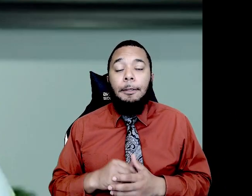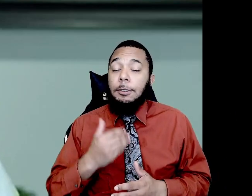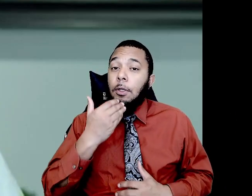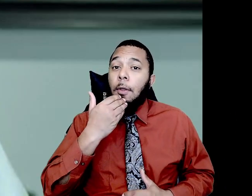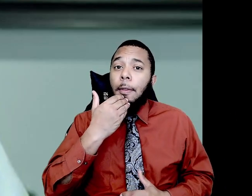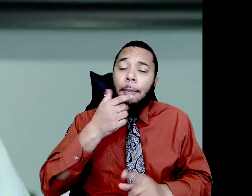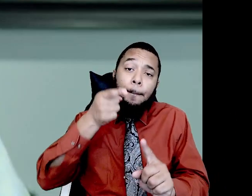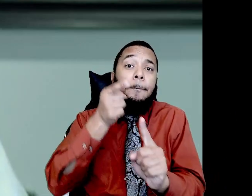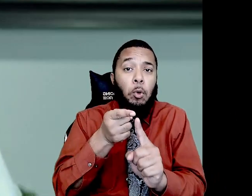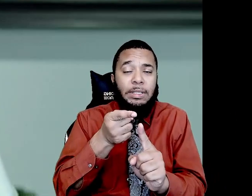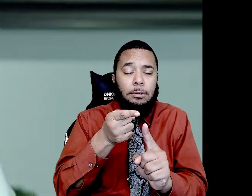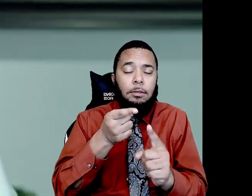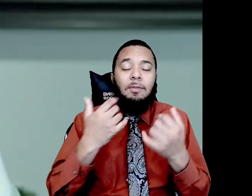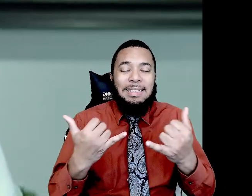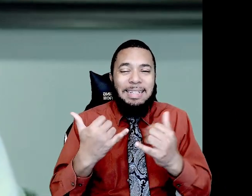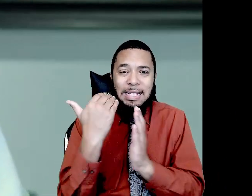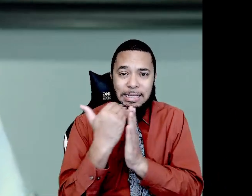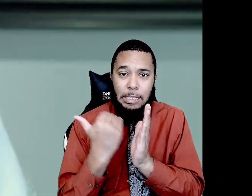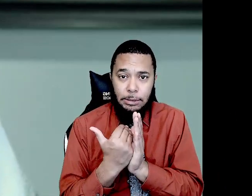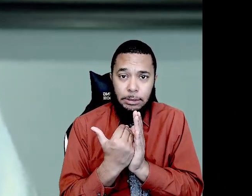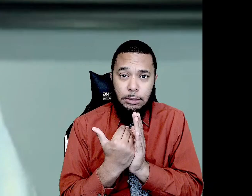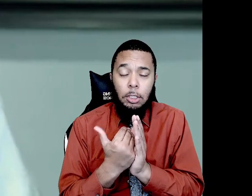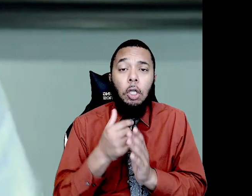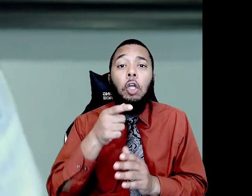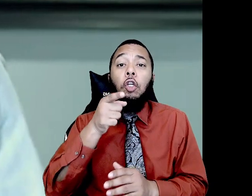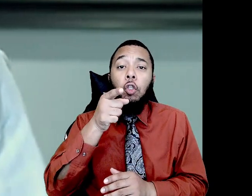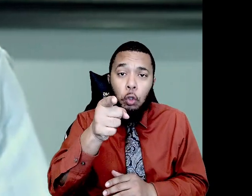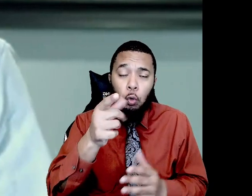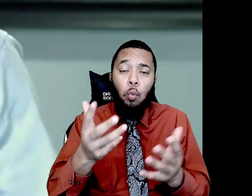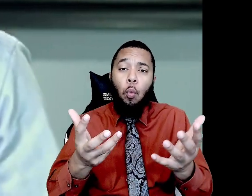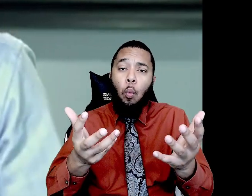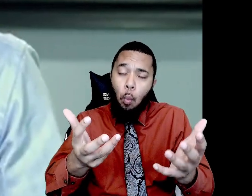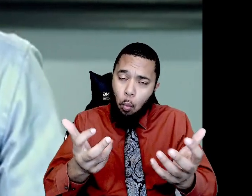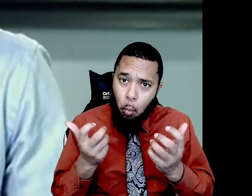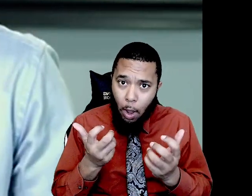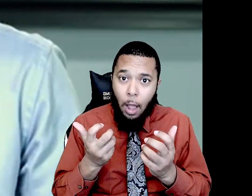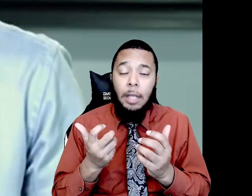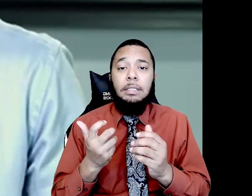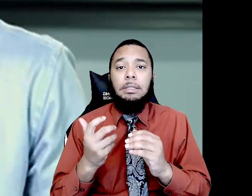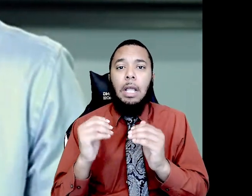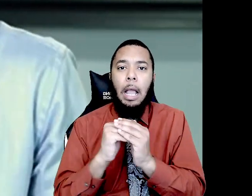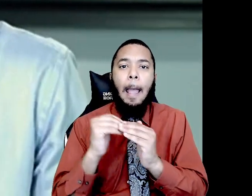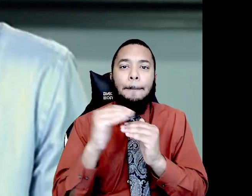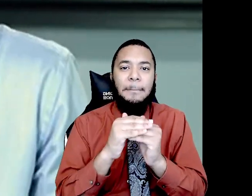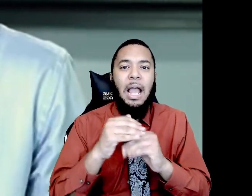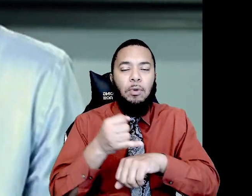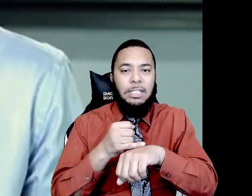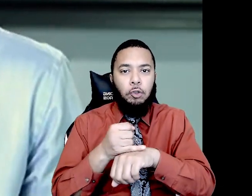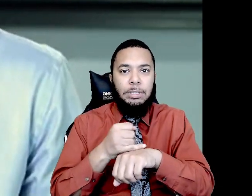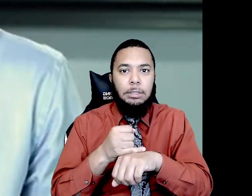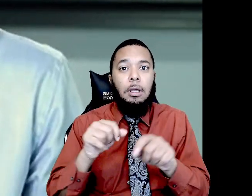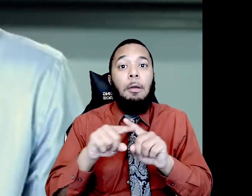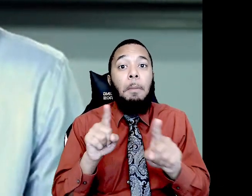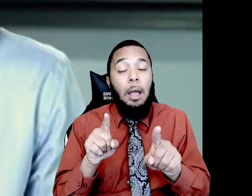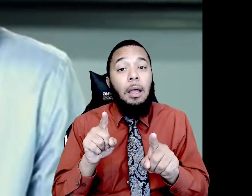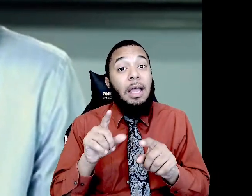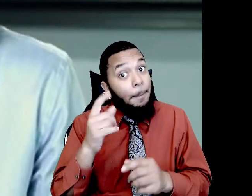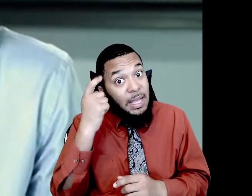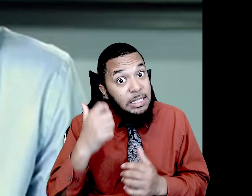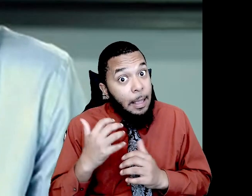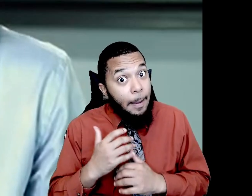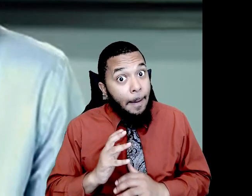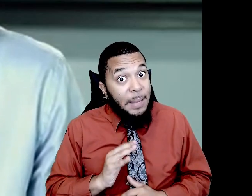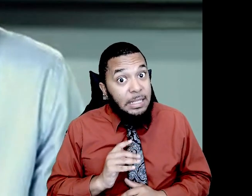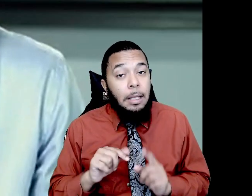takeaway from this lesson is you want compound interest. It's amazing, but you gotta start soon, right? Start